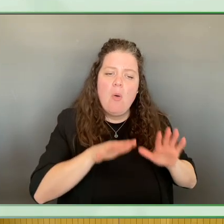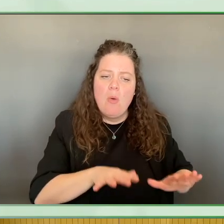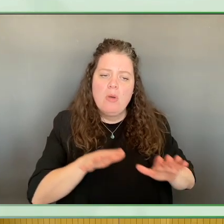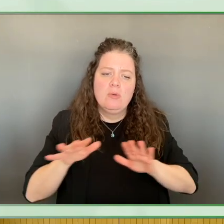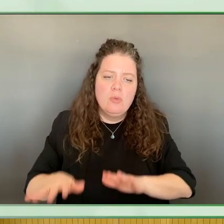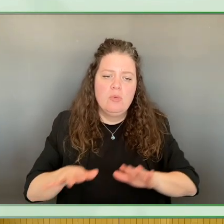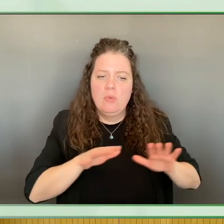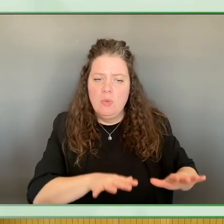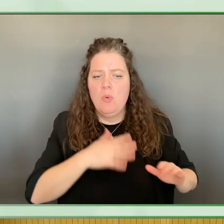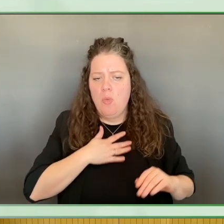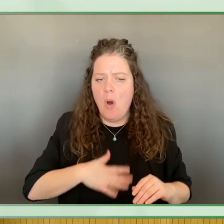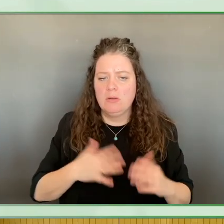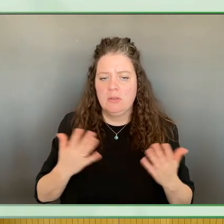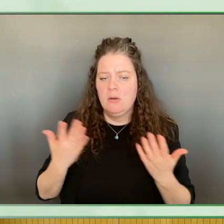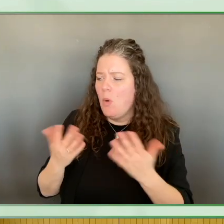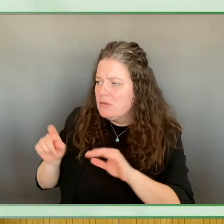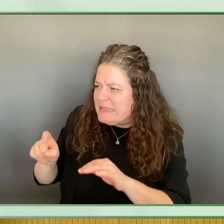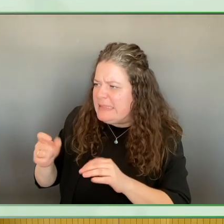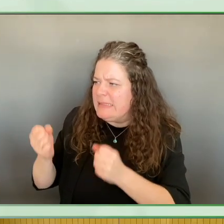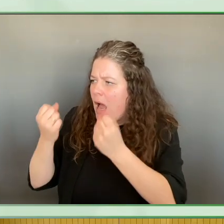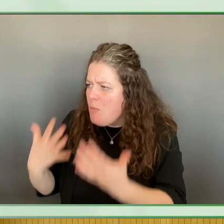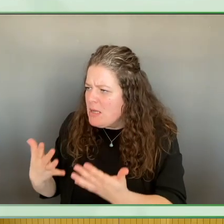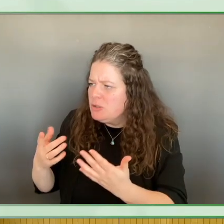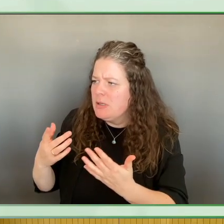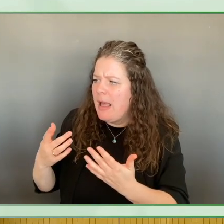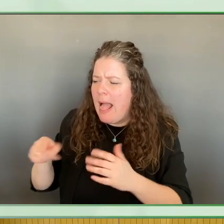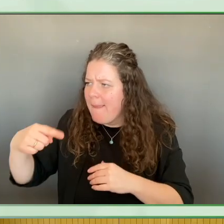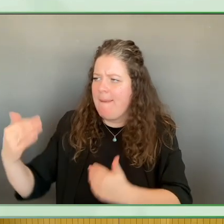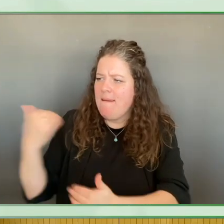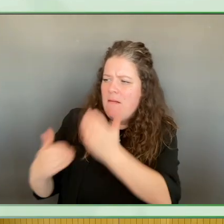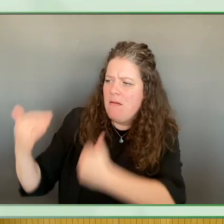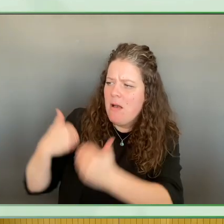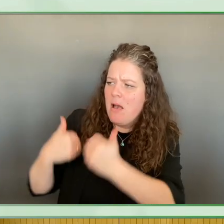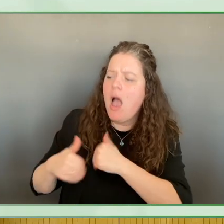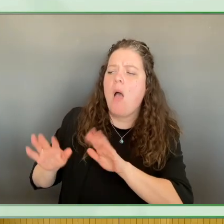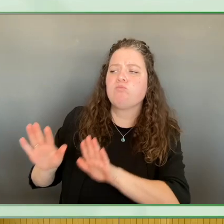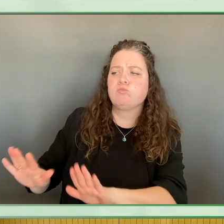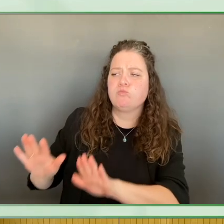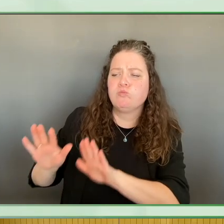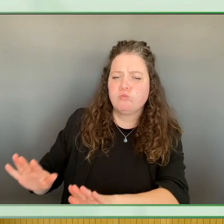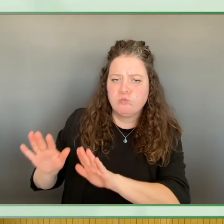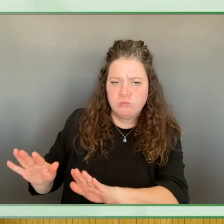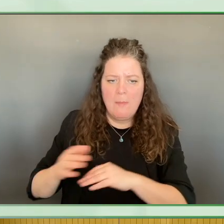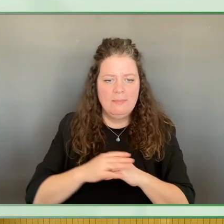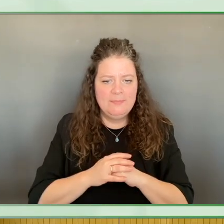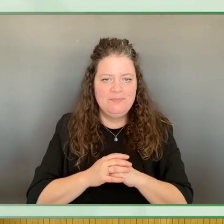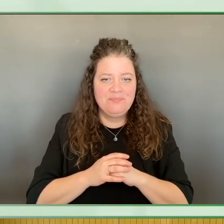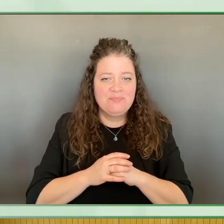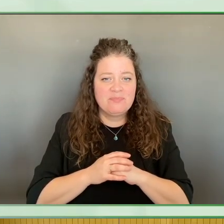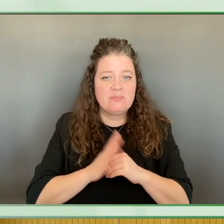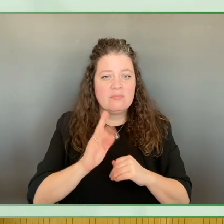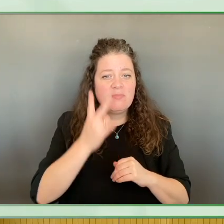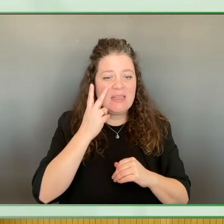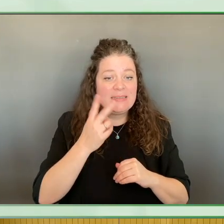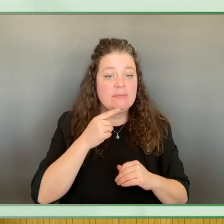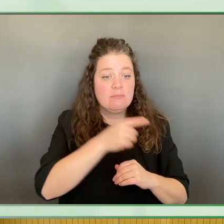the volume that we got, we said, hold on, we're going to take some time. Because what that led is, scale was engineered into the operating model and